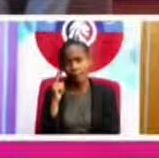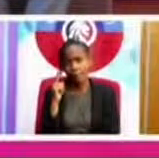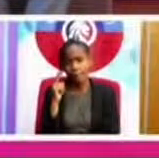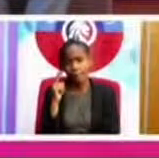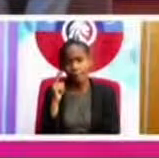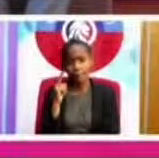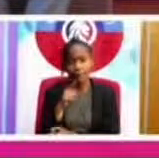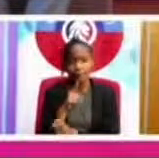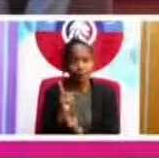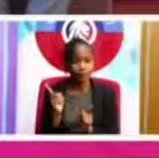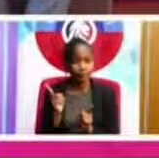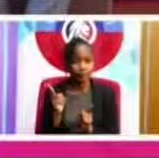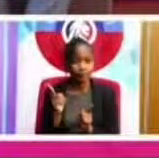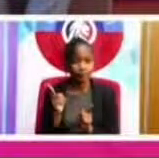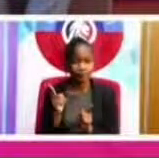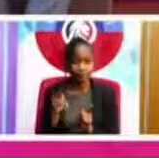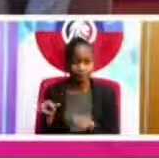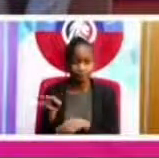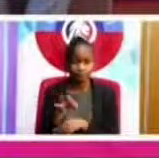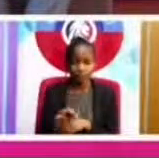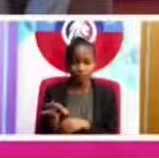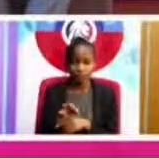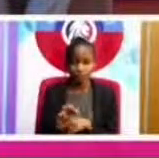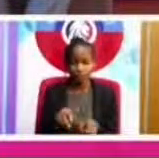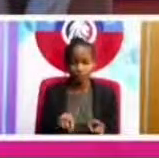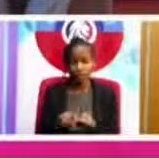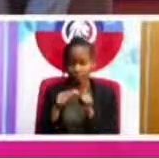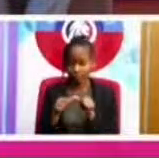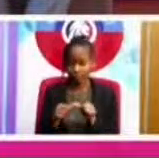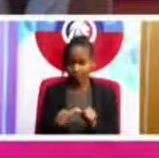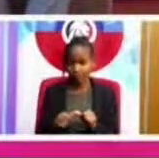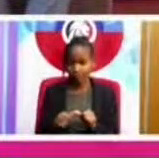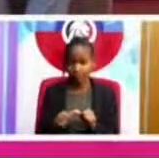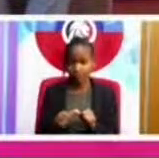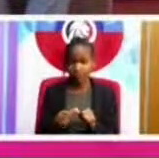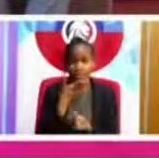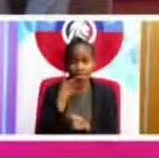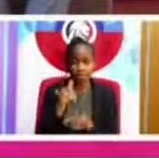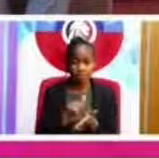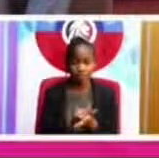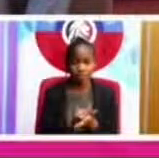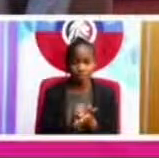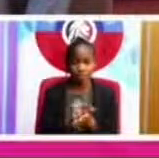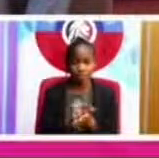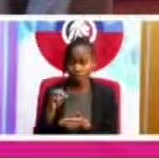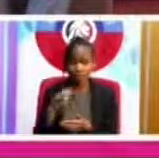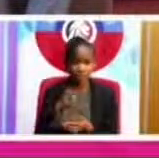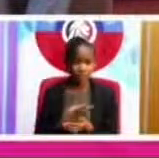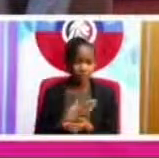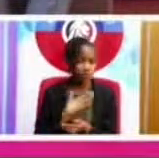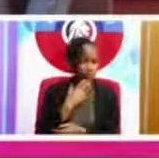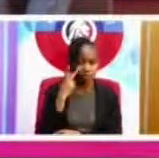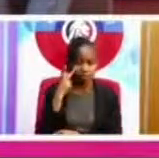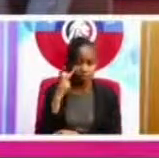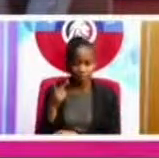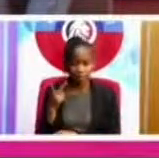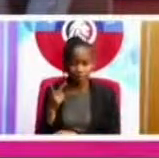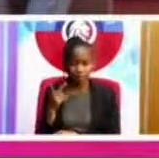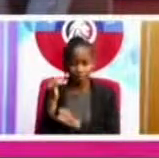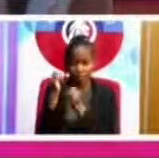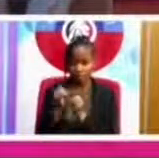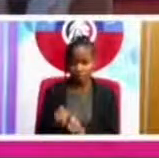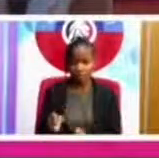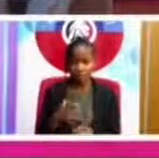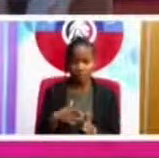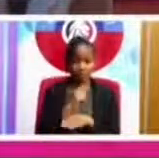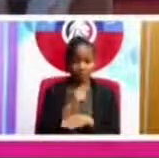field have responded and they continue to respond. And so we need to look at a new set of training, a new set of